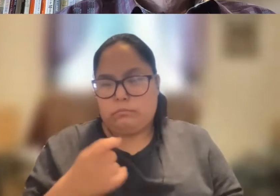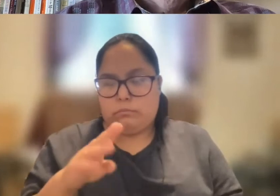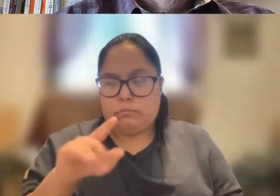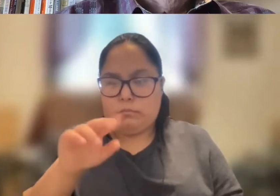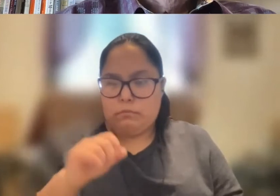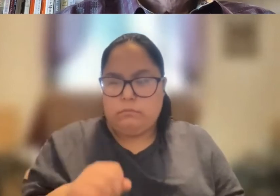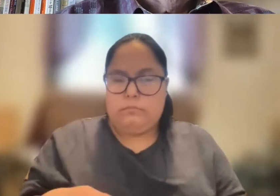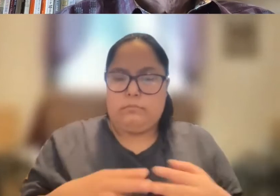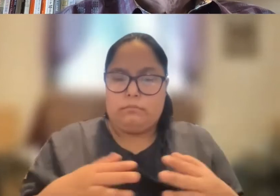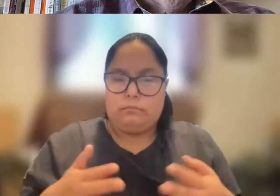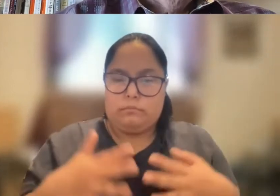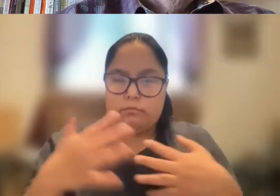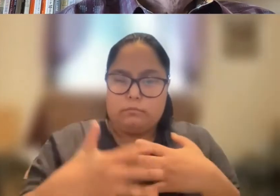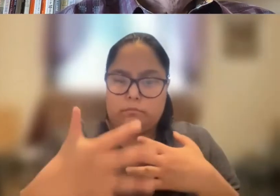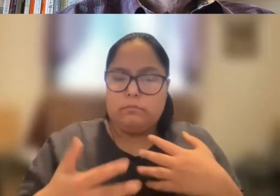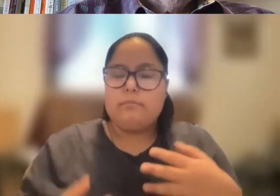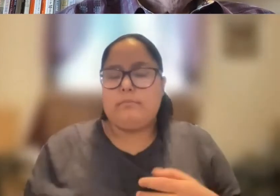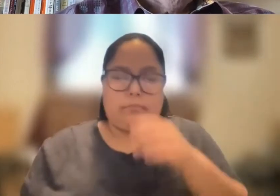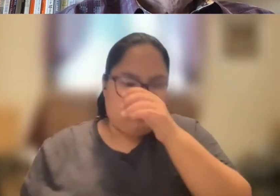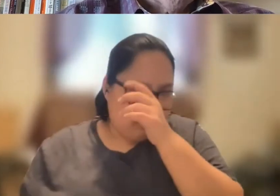are probably the most progressive.